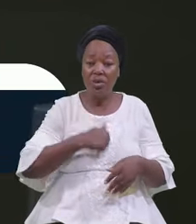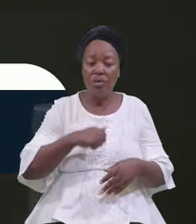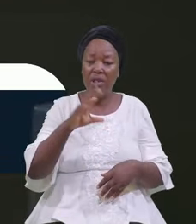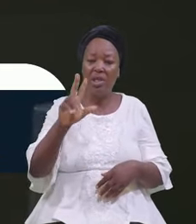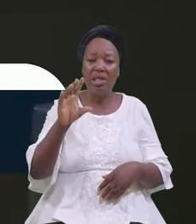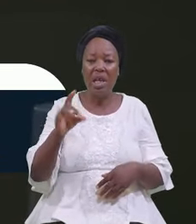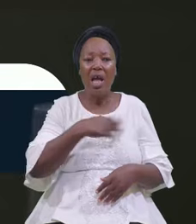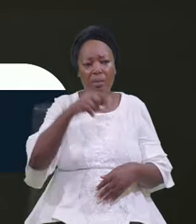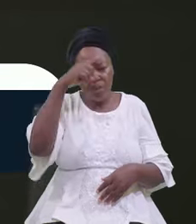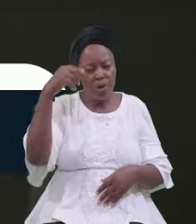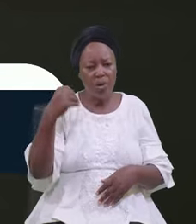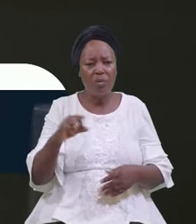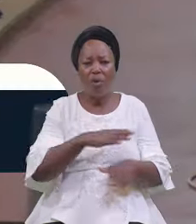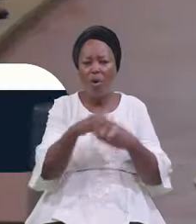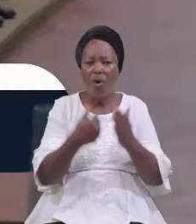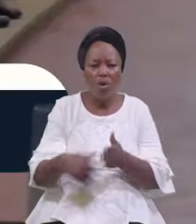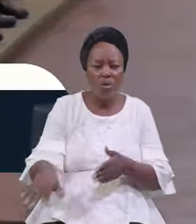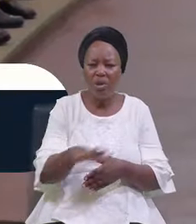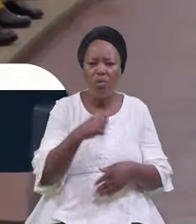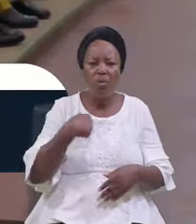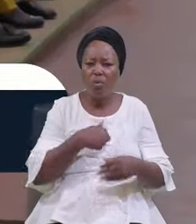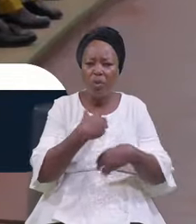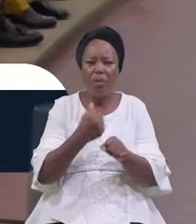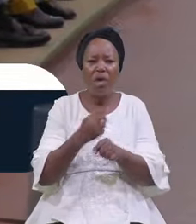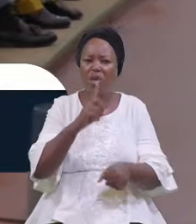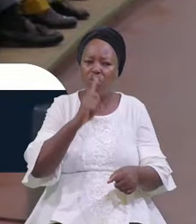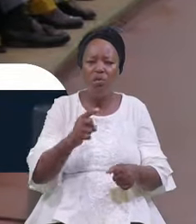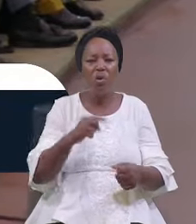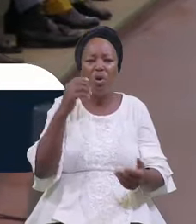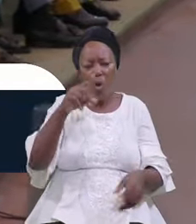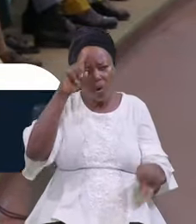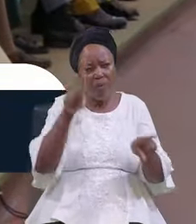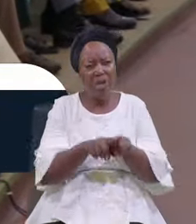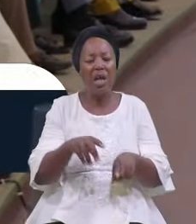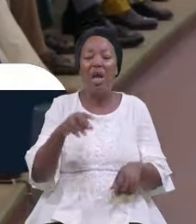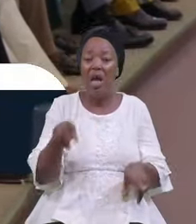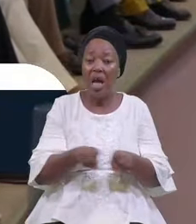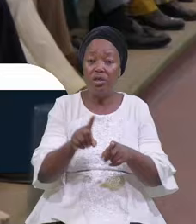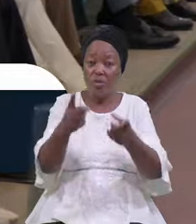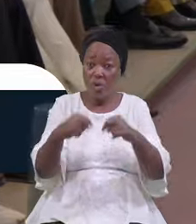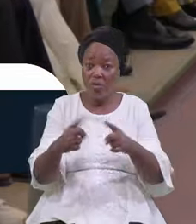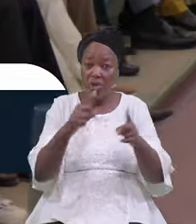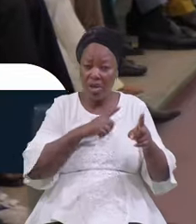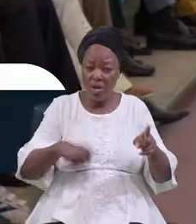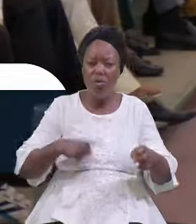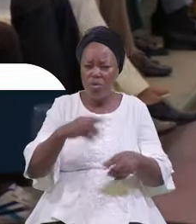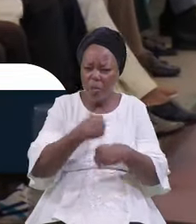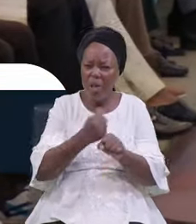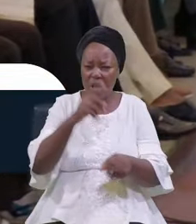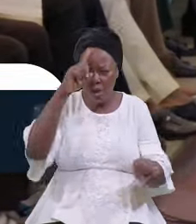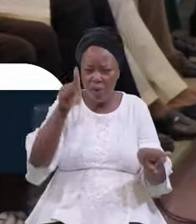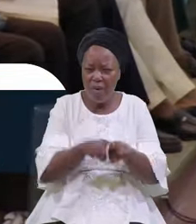we make a sure covenant. As you come to the Lord, you understand, you make